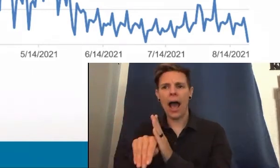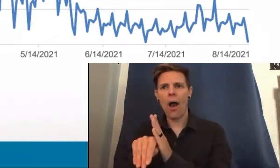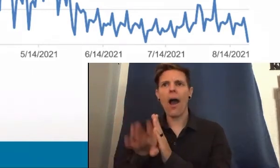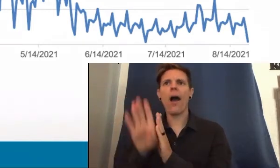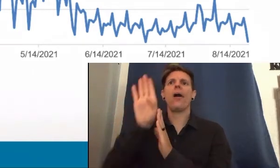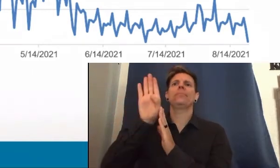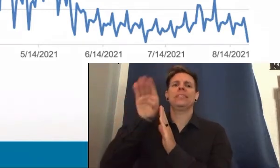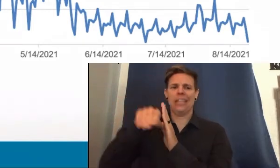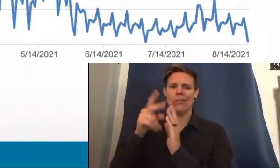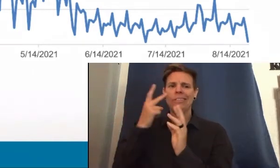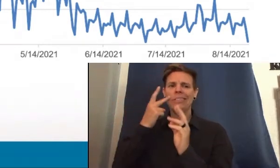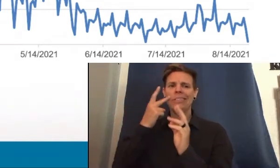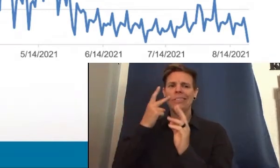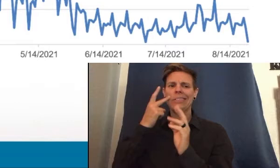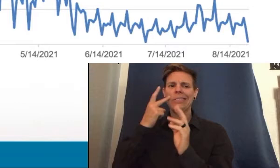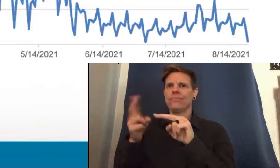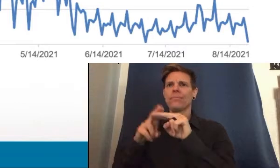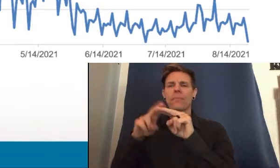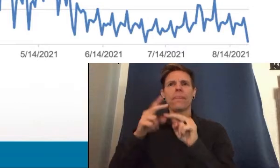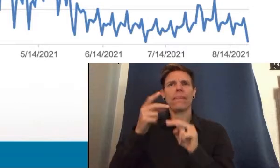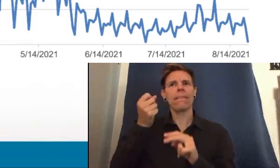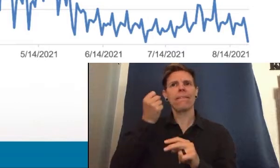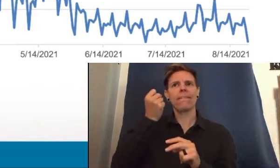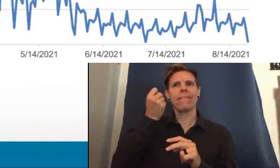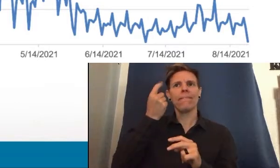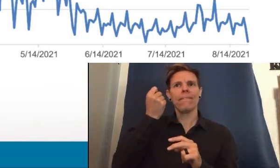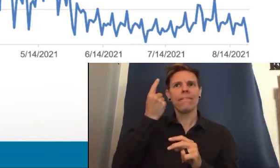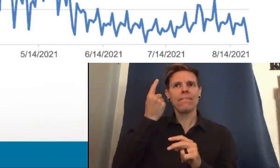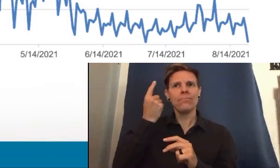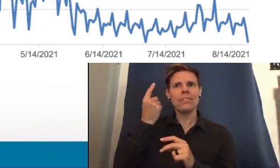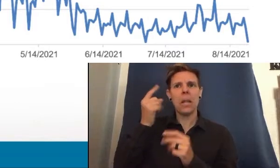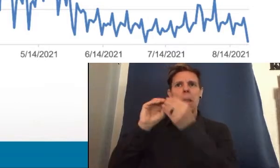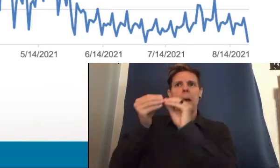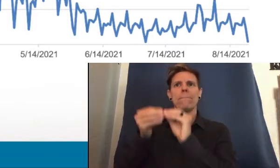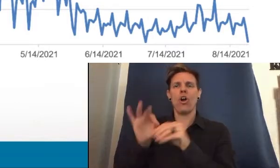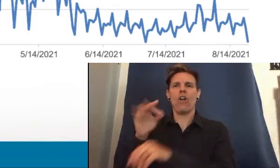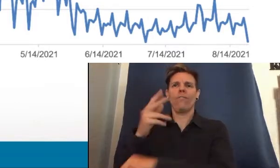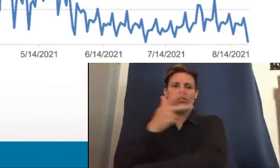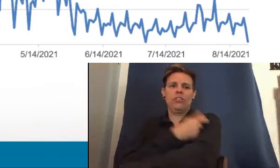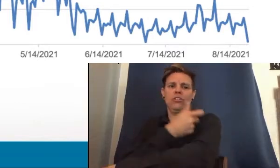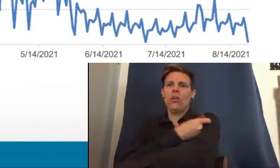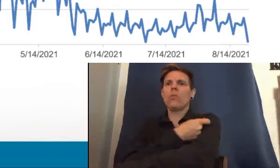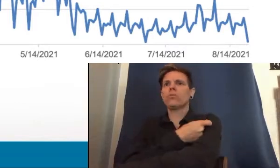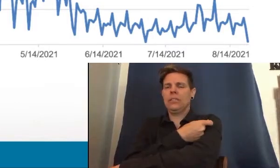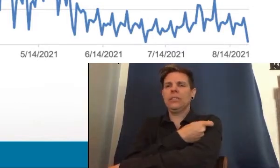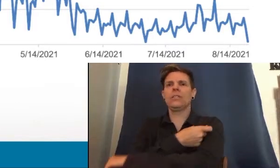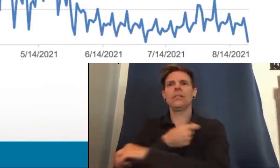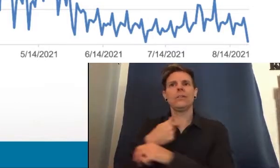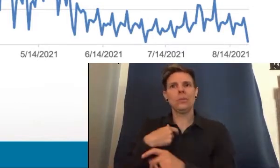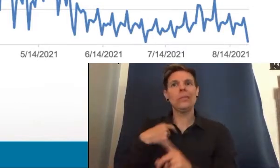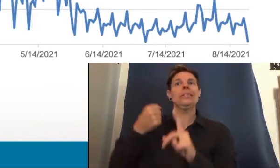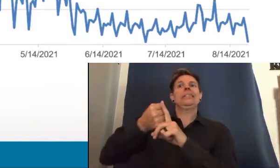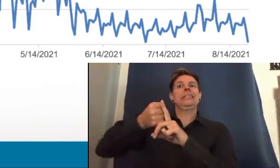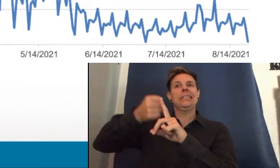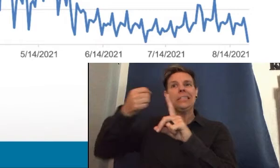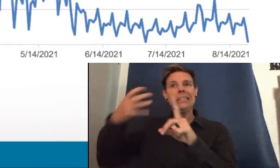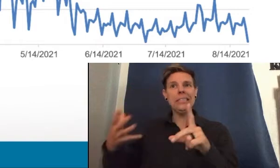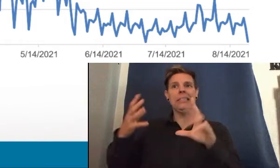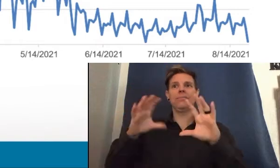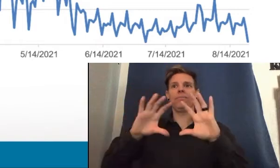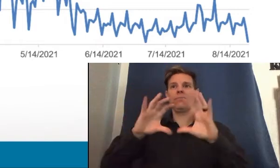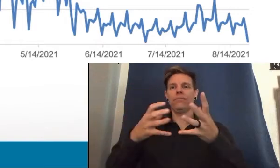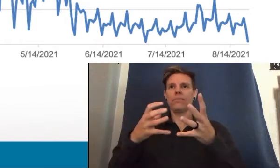limited doses and we had expanding population. that was available to